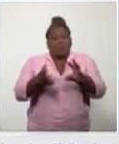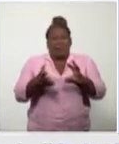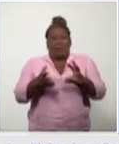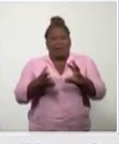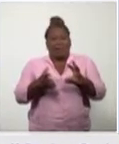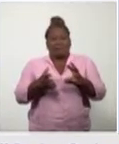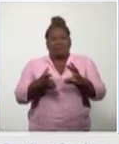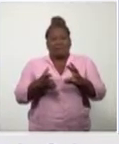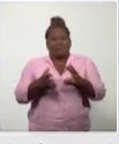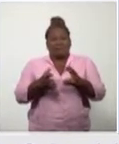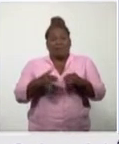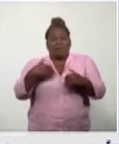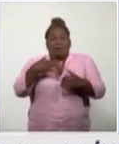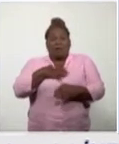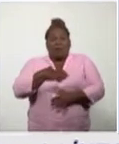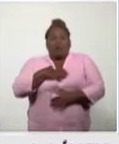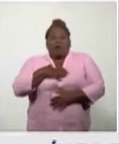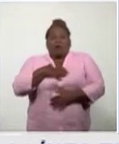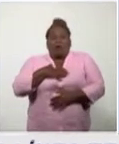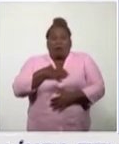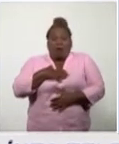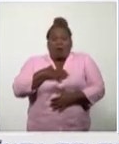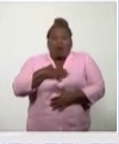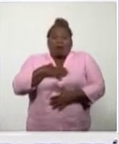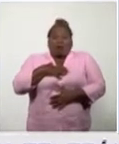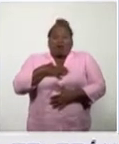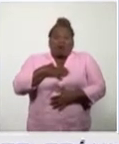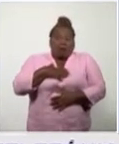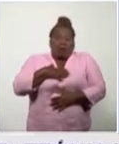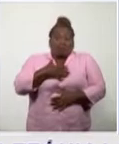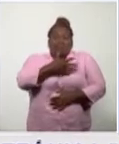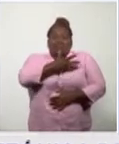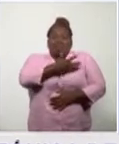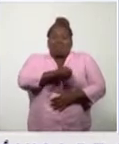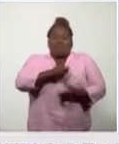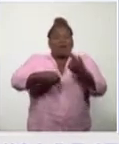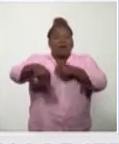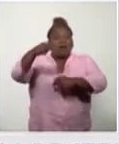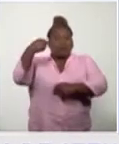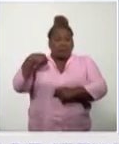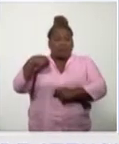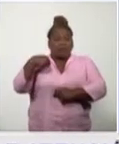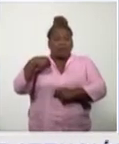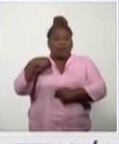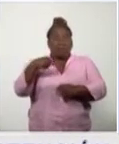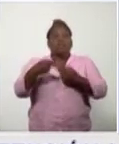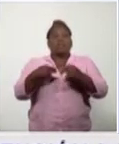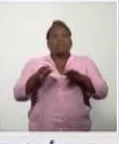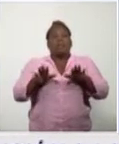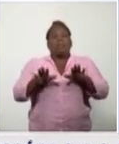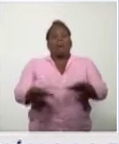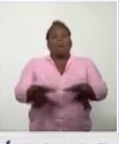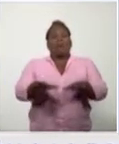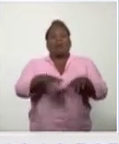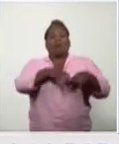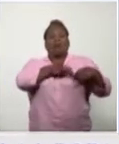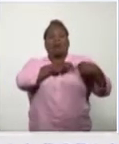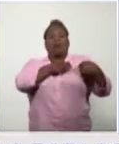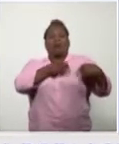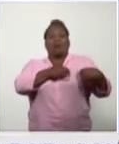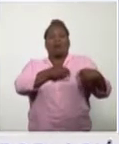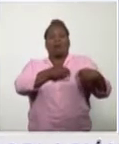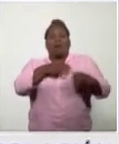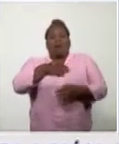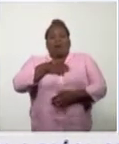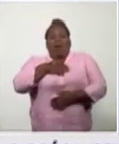and she had a respiratory arrest yesterday, and she passed